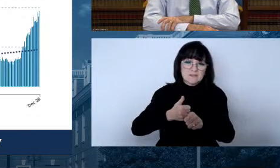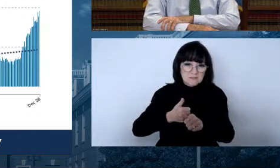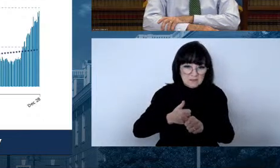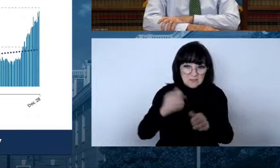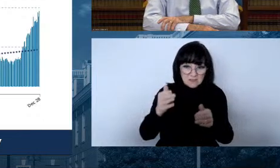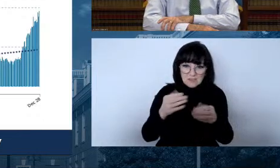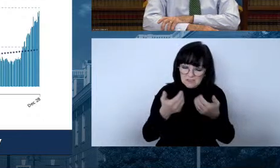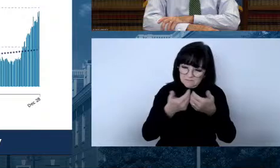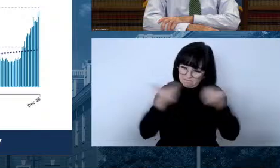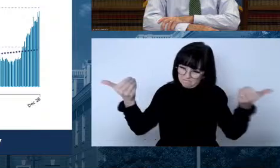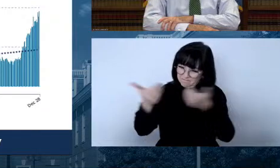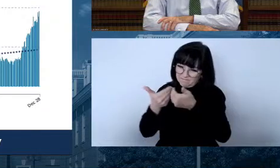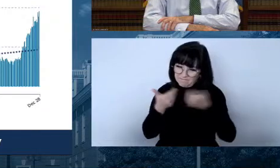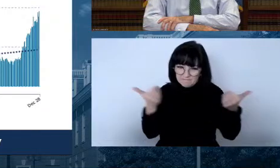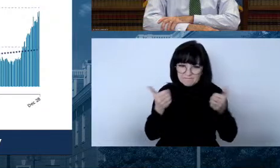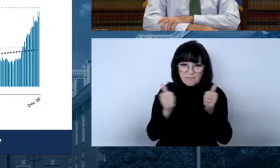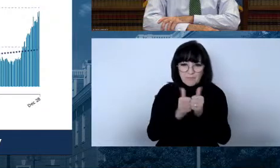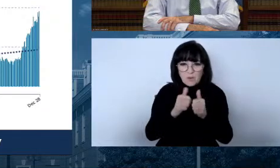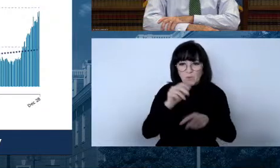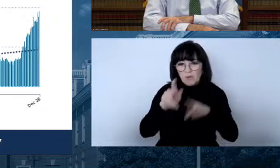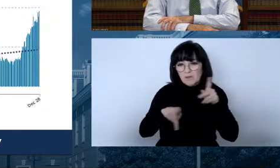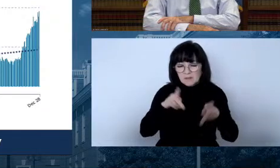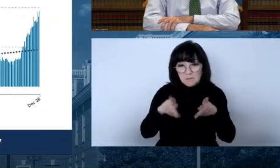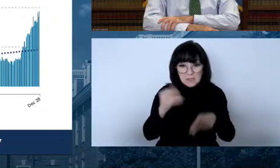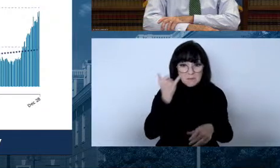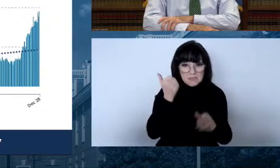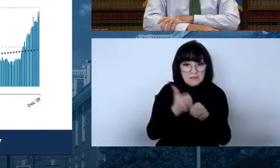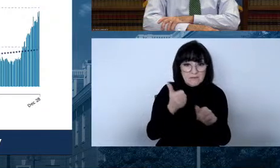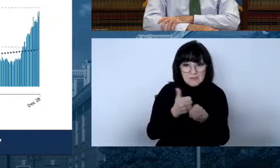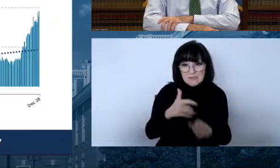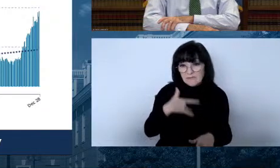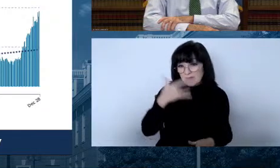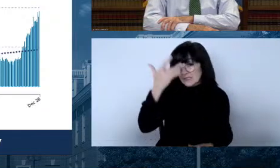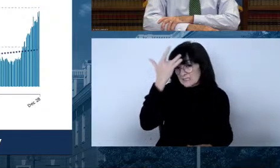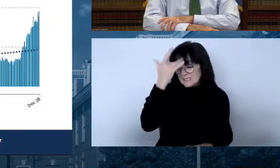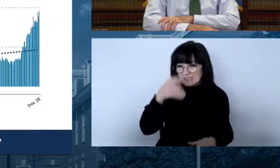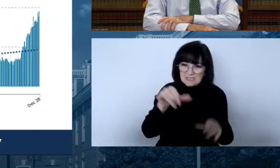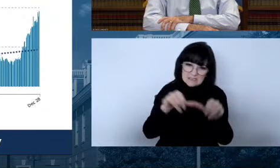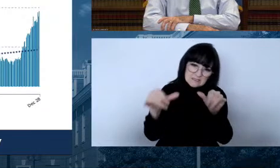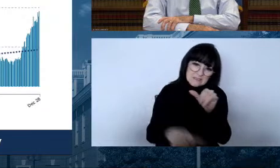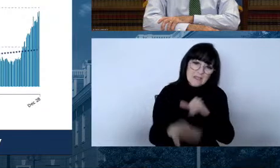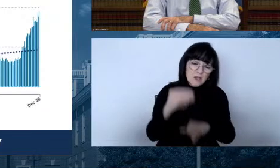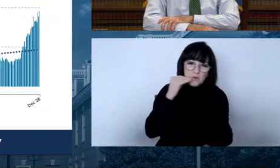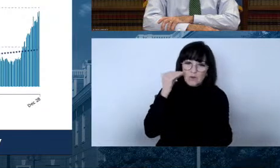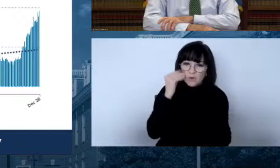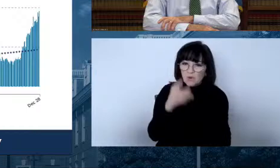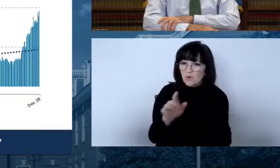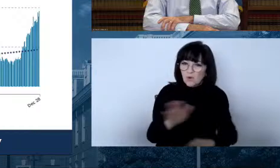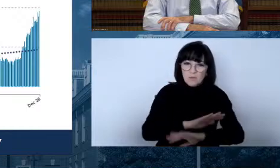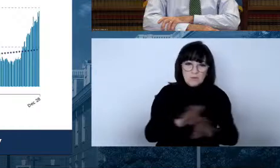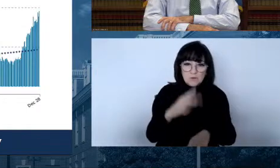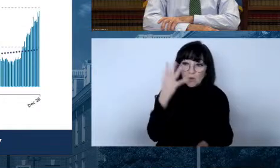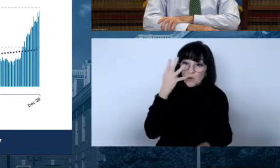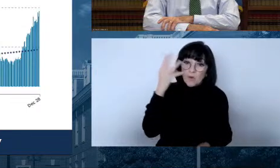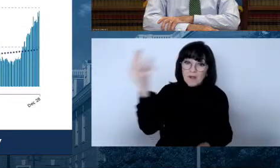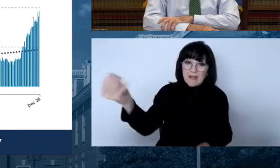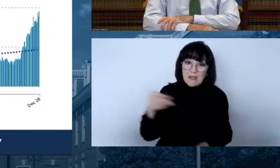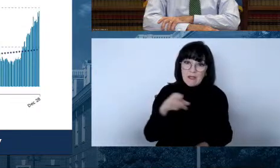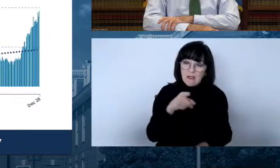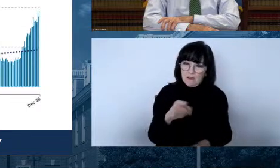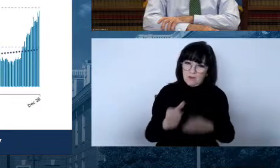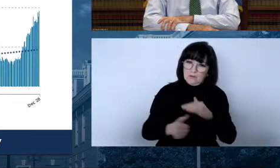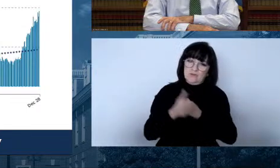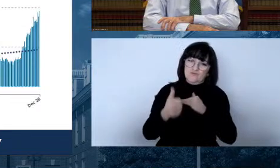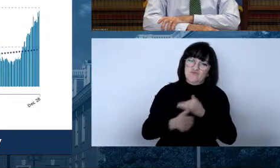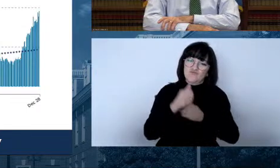sick or feeling sick, stay at home. Don't risk going out and exposing others. Be careful really within your own